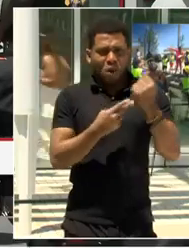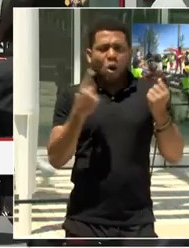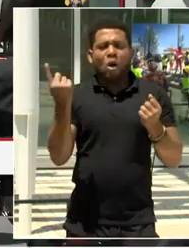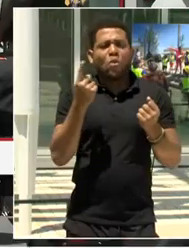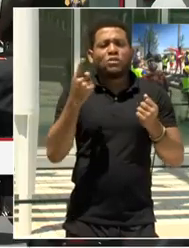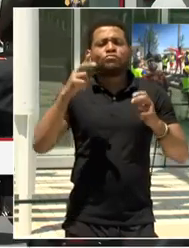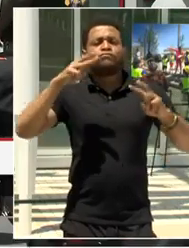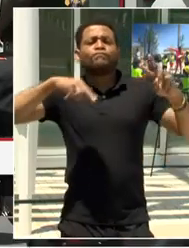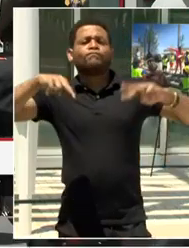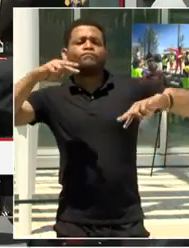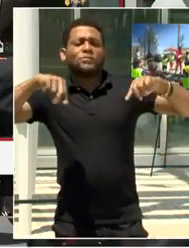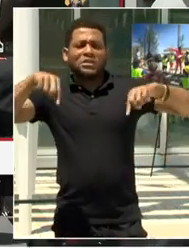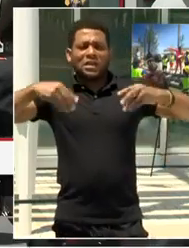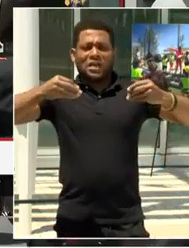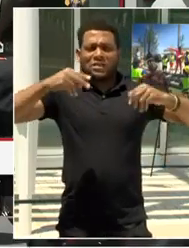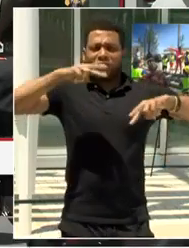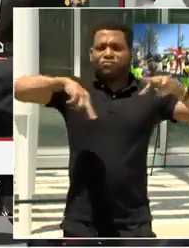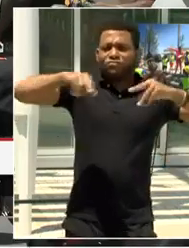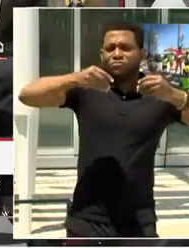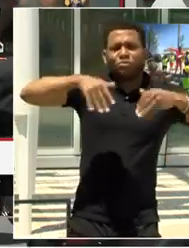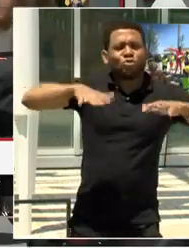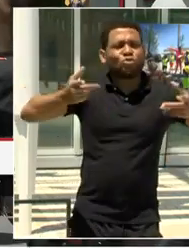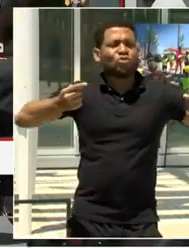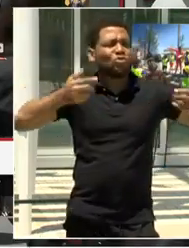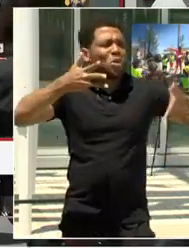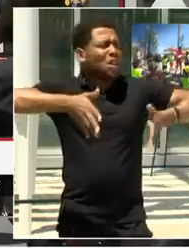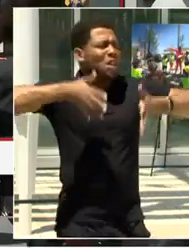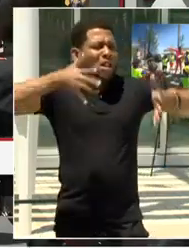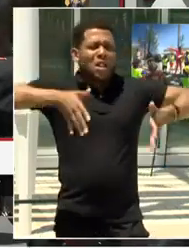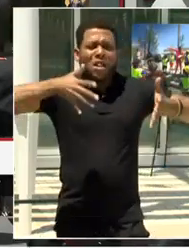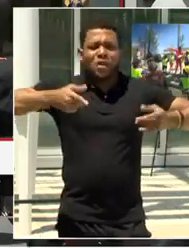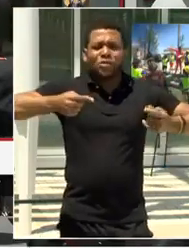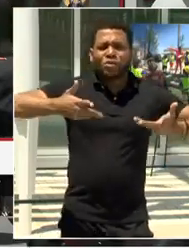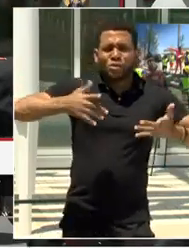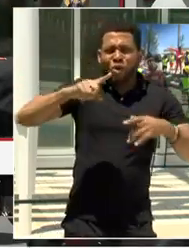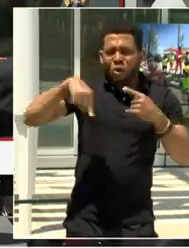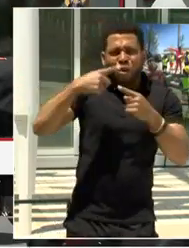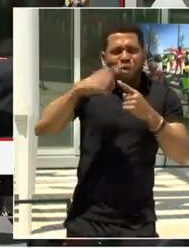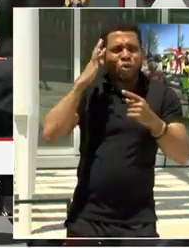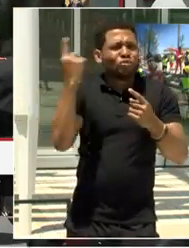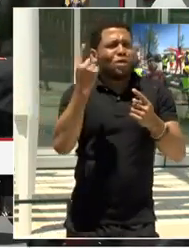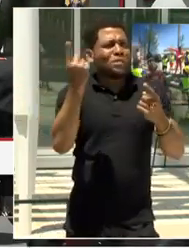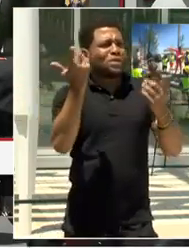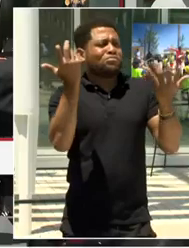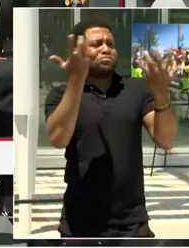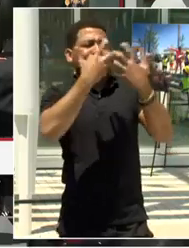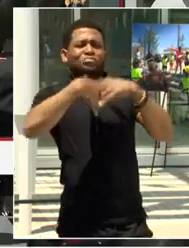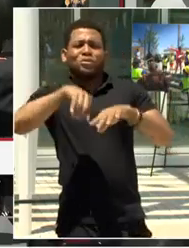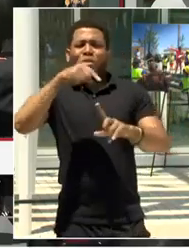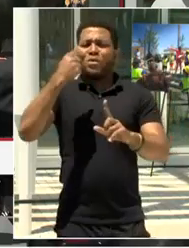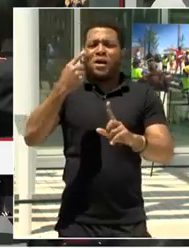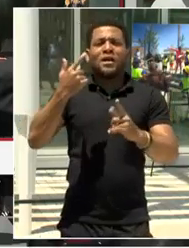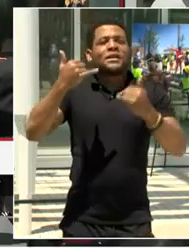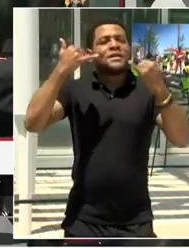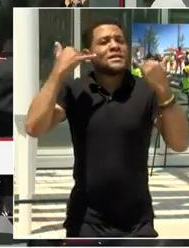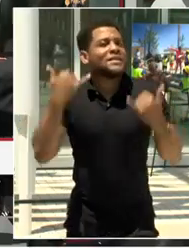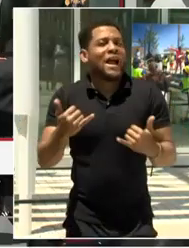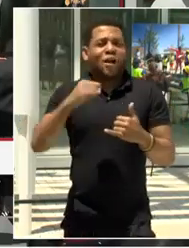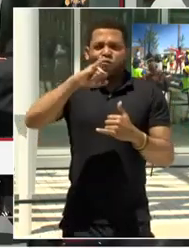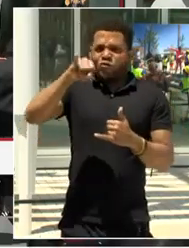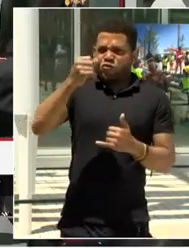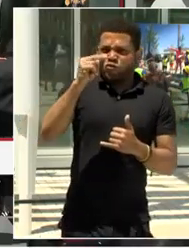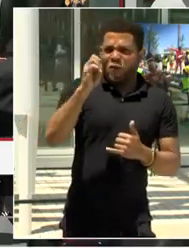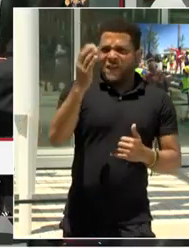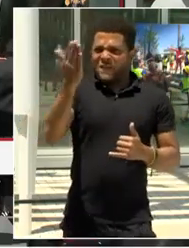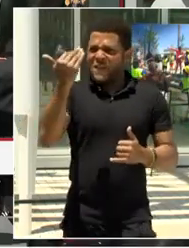going to do something with this site. Well, today is the day, June 15th, 2024, that we are doing something with this site.